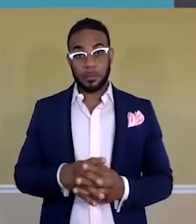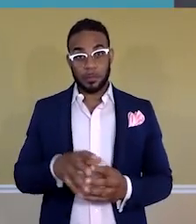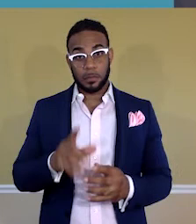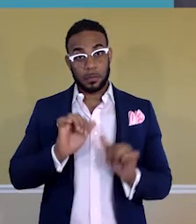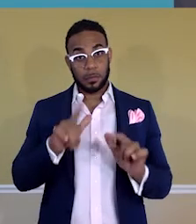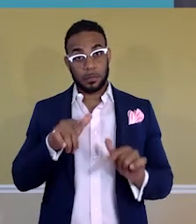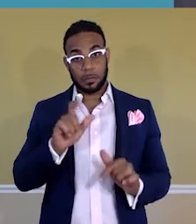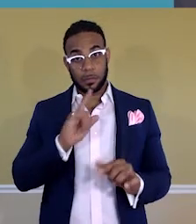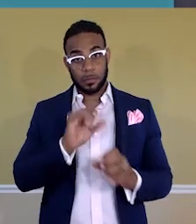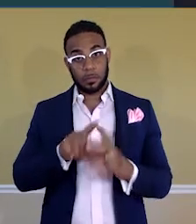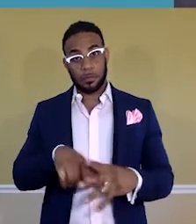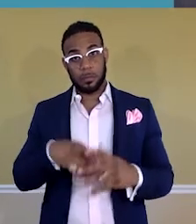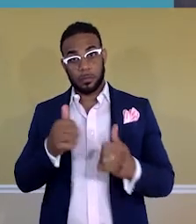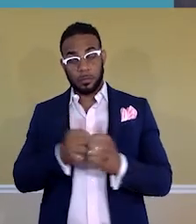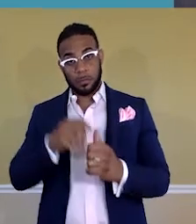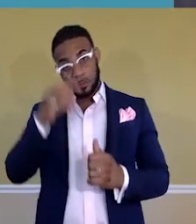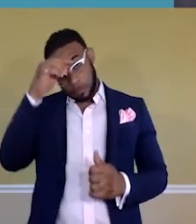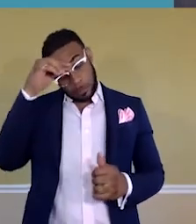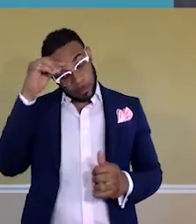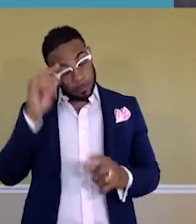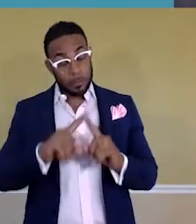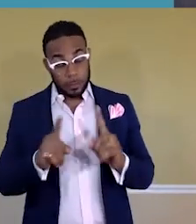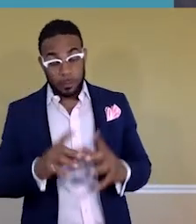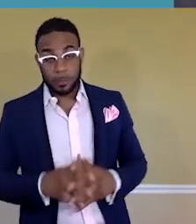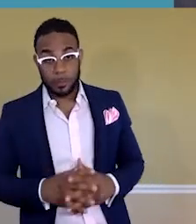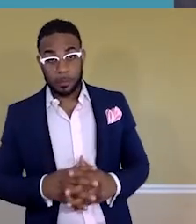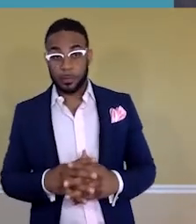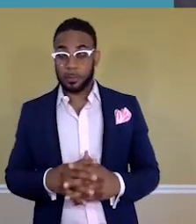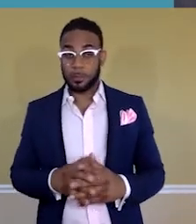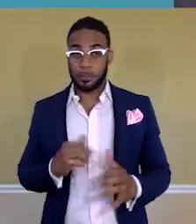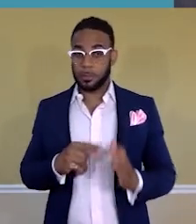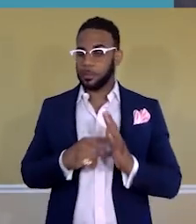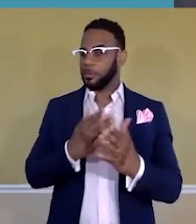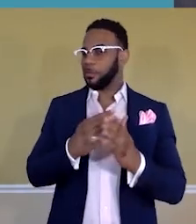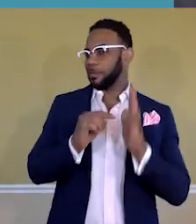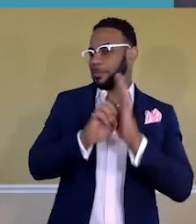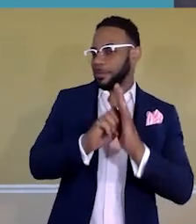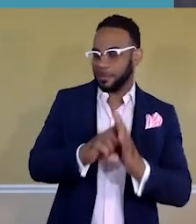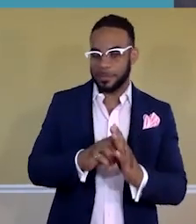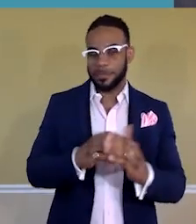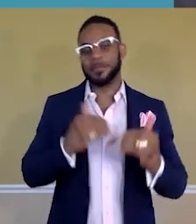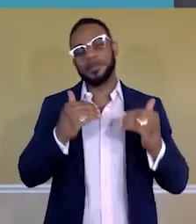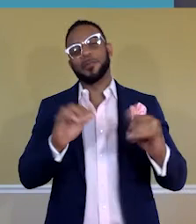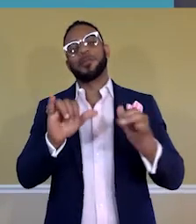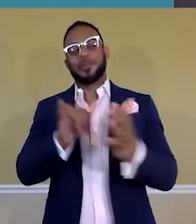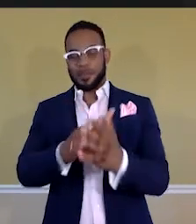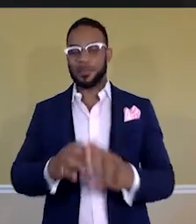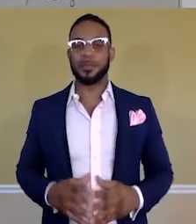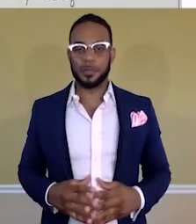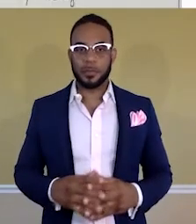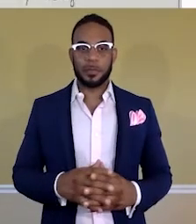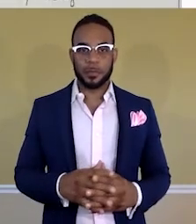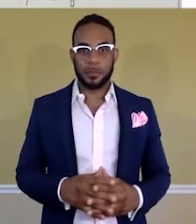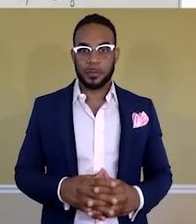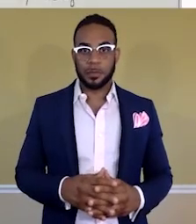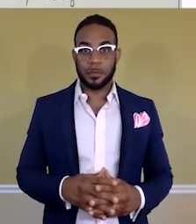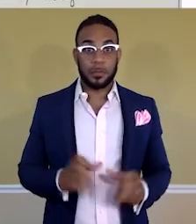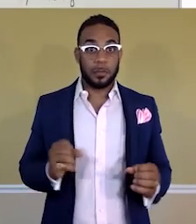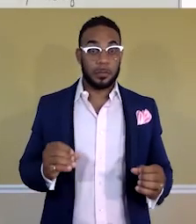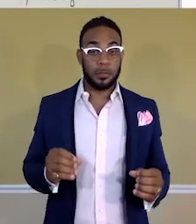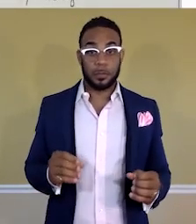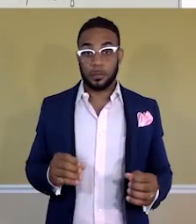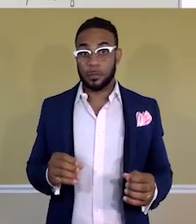That's all you need to really get started with. But I'm here to show you some examples. So let's go ahead and do that.